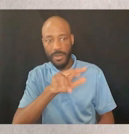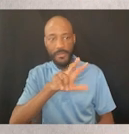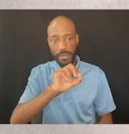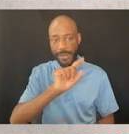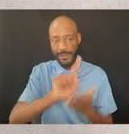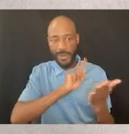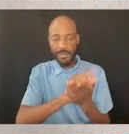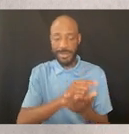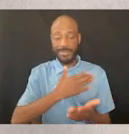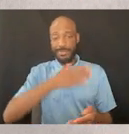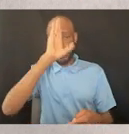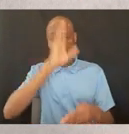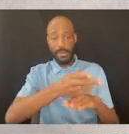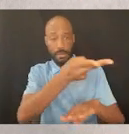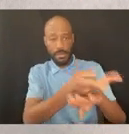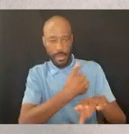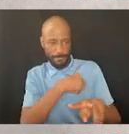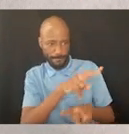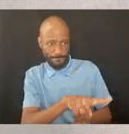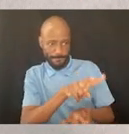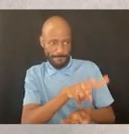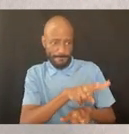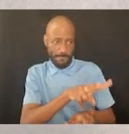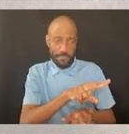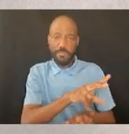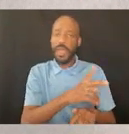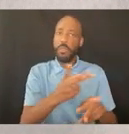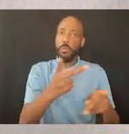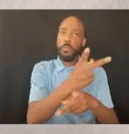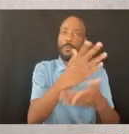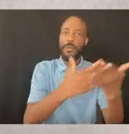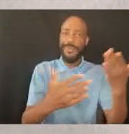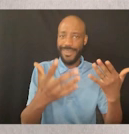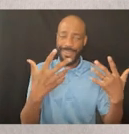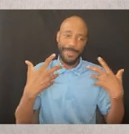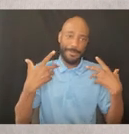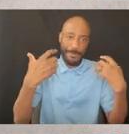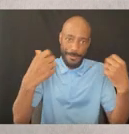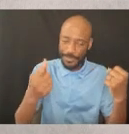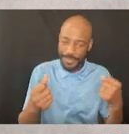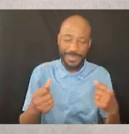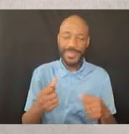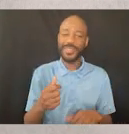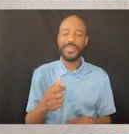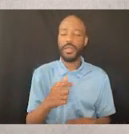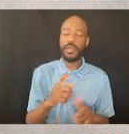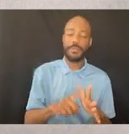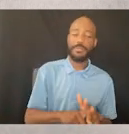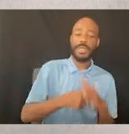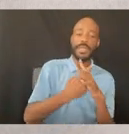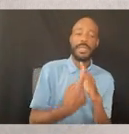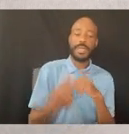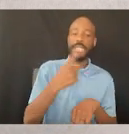son. And he got through the worst of it in very, very well. In the very beginning, those very beginning days of